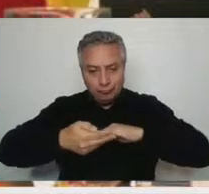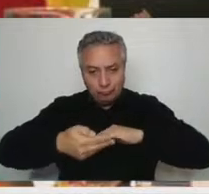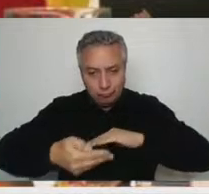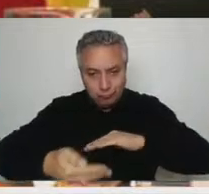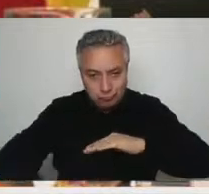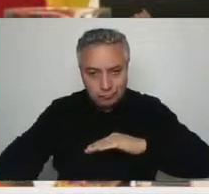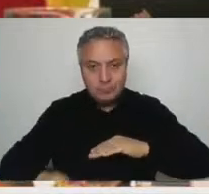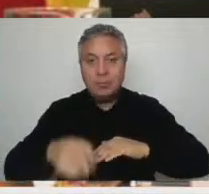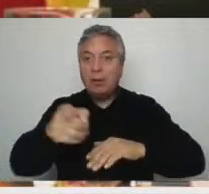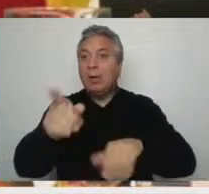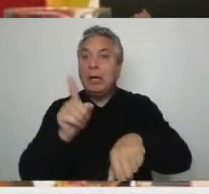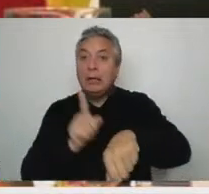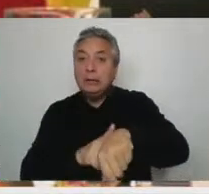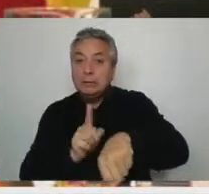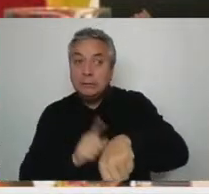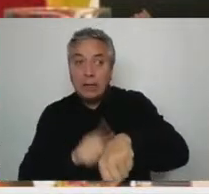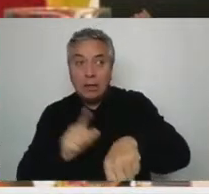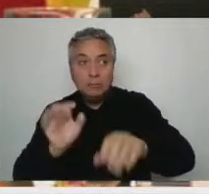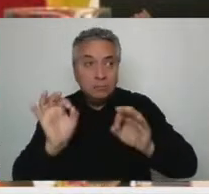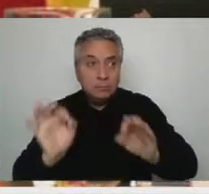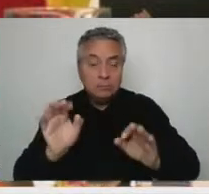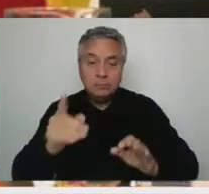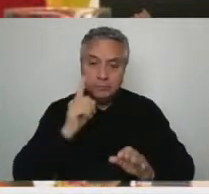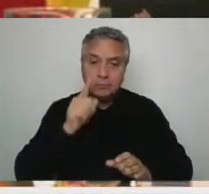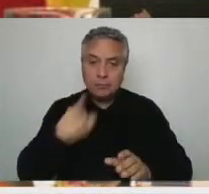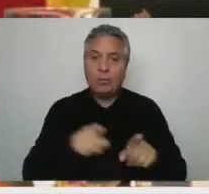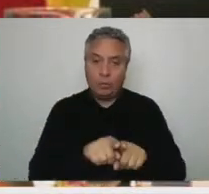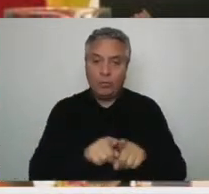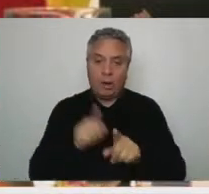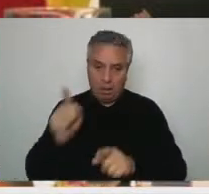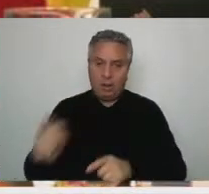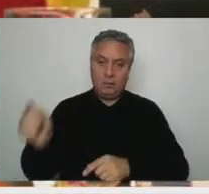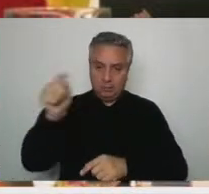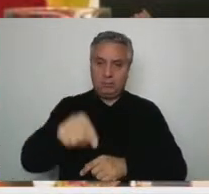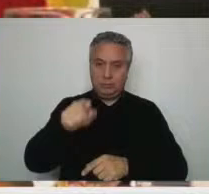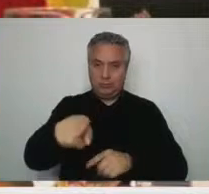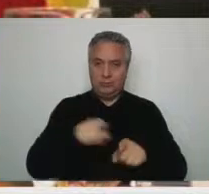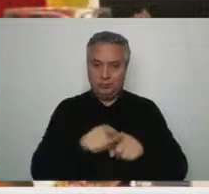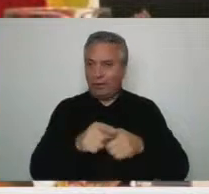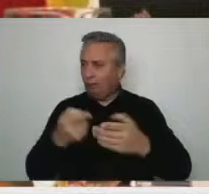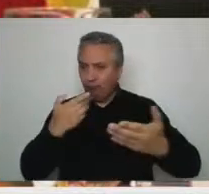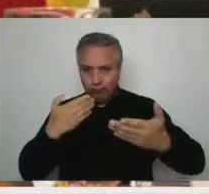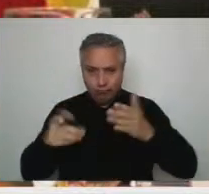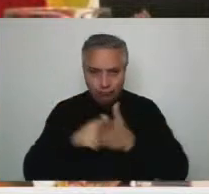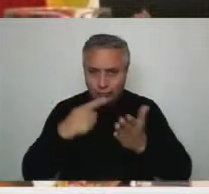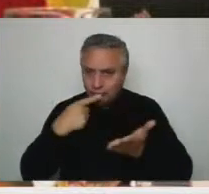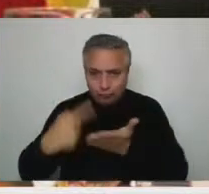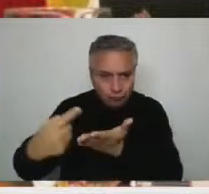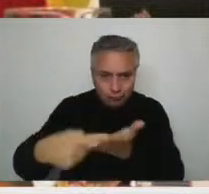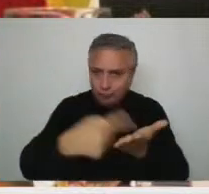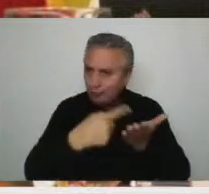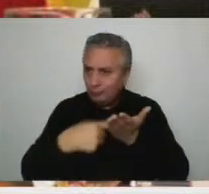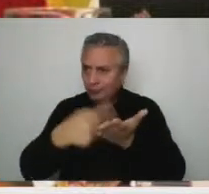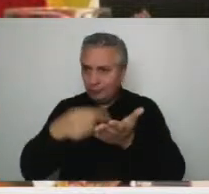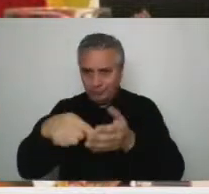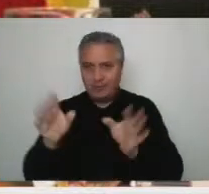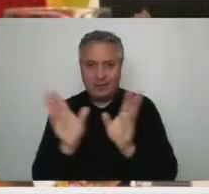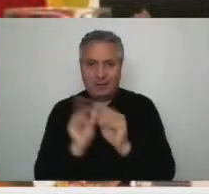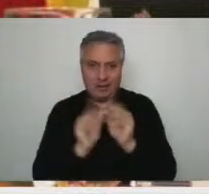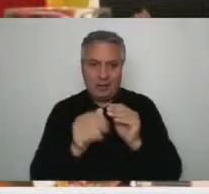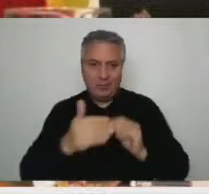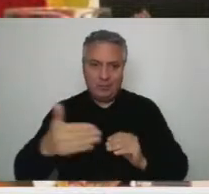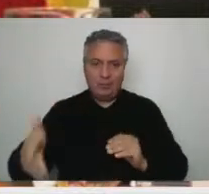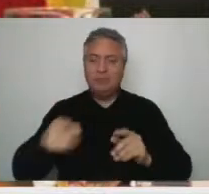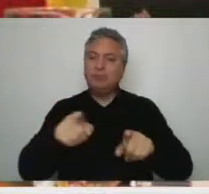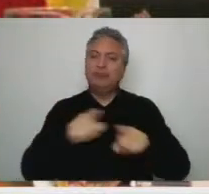We invite you, if you can, to stay with us during the next sessions, a